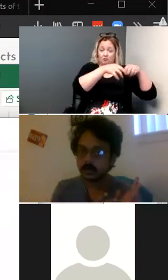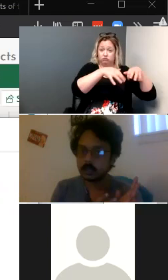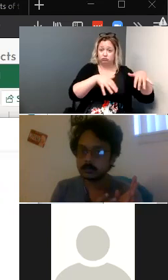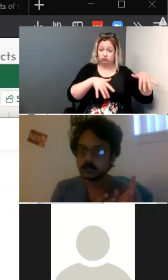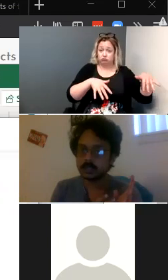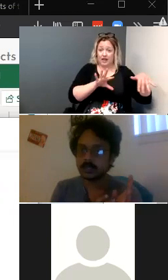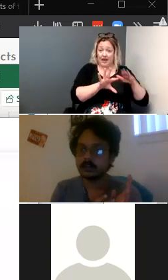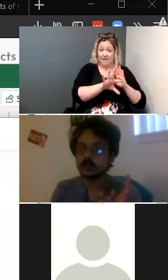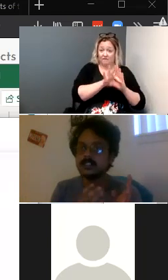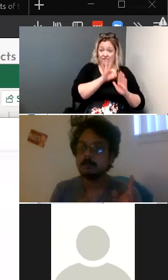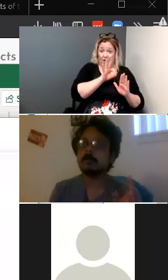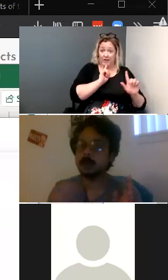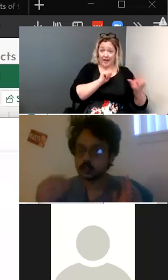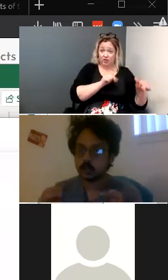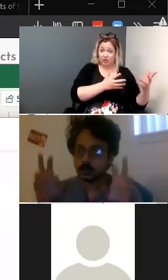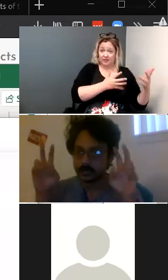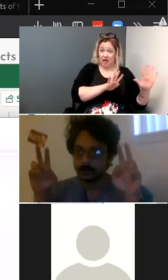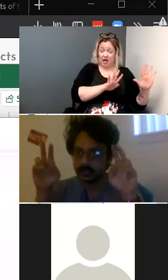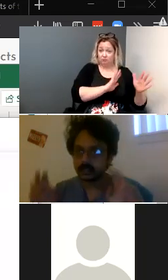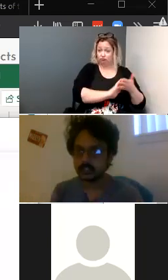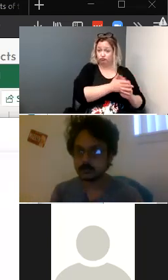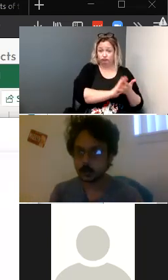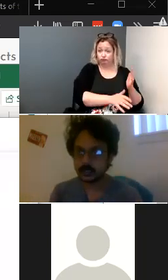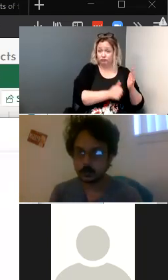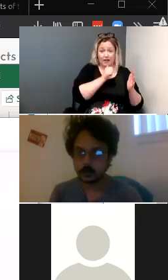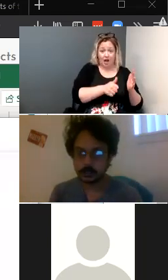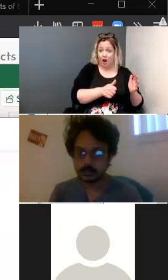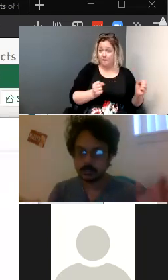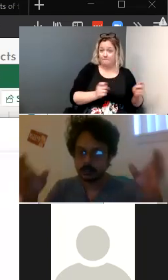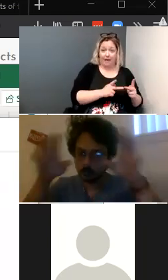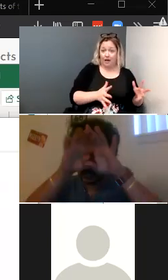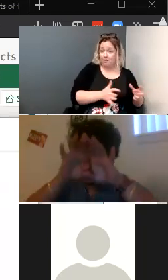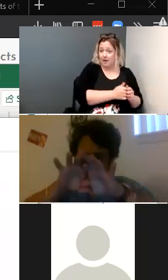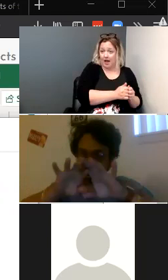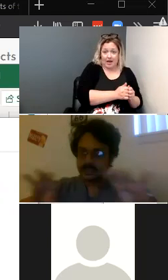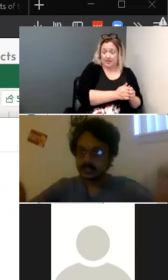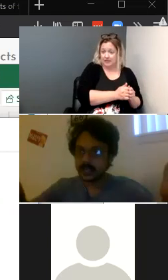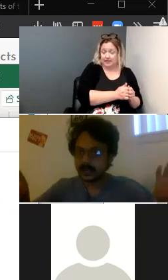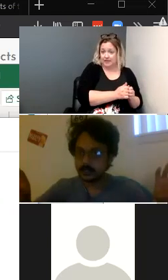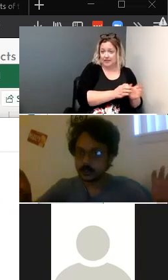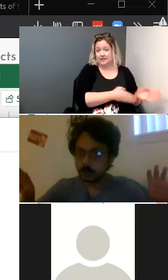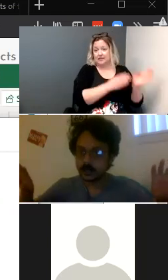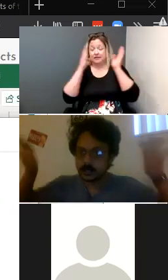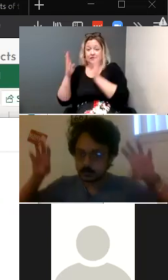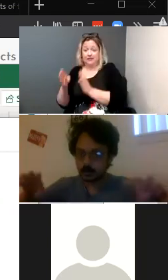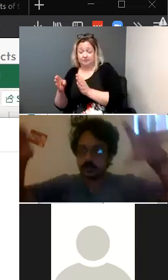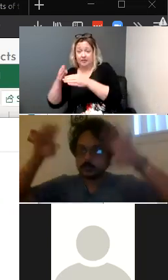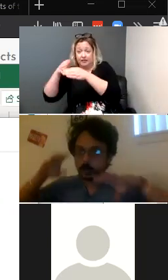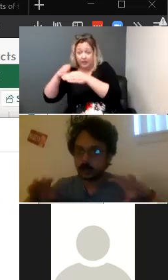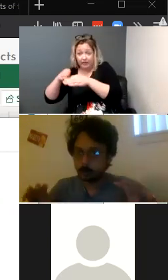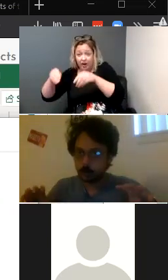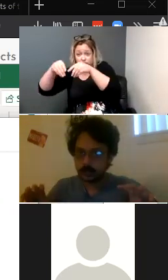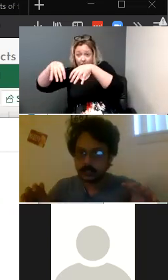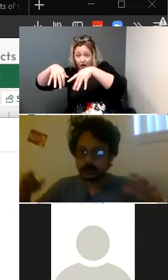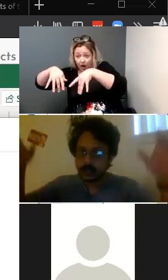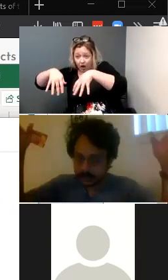n log n algorithms, on the other hand, for example, merge sort or any recursive sorting algorithms, once I've divided that array into smaller and smaller and